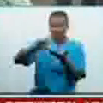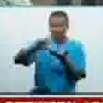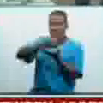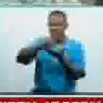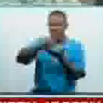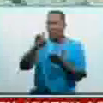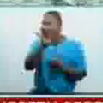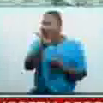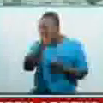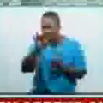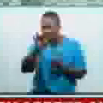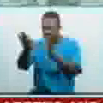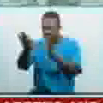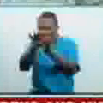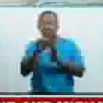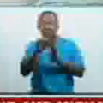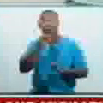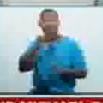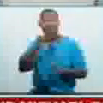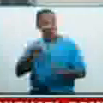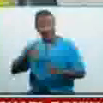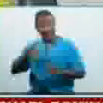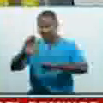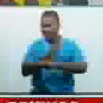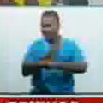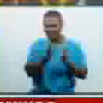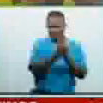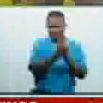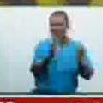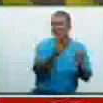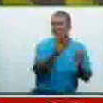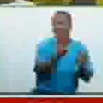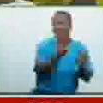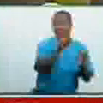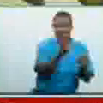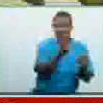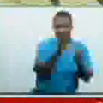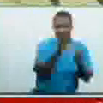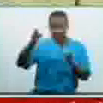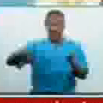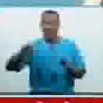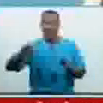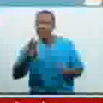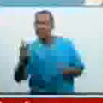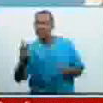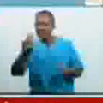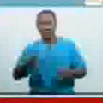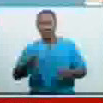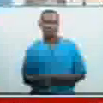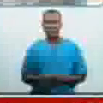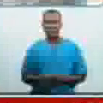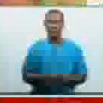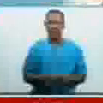59 selected songs from records documented spanning 1947 to 1962. Many years ago,